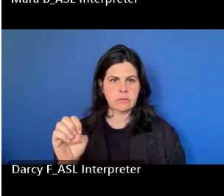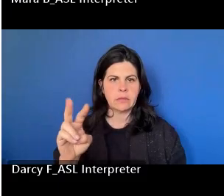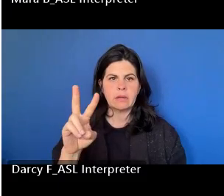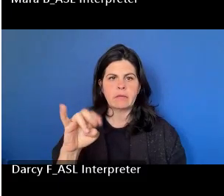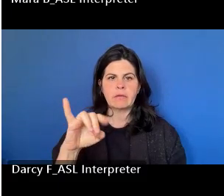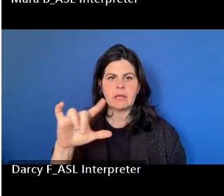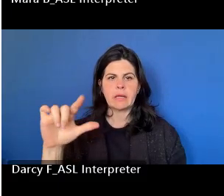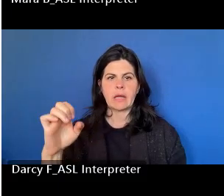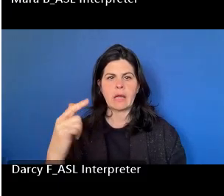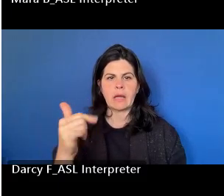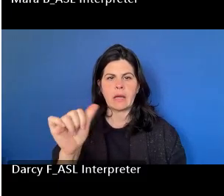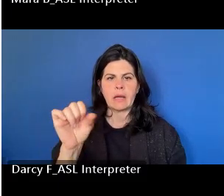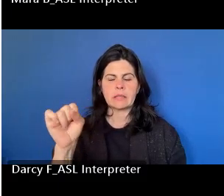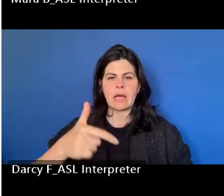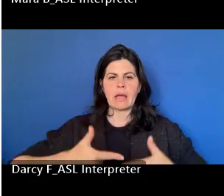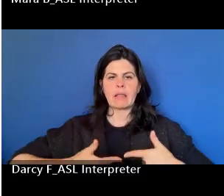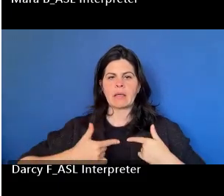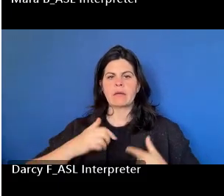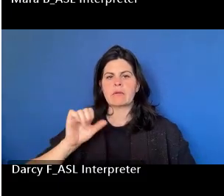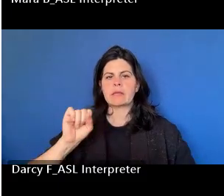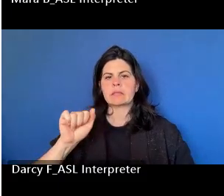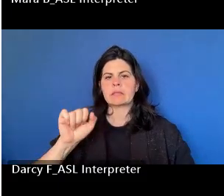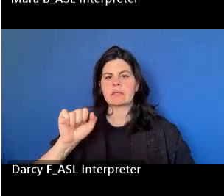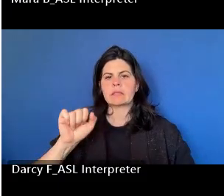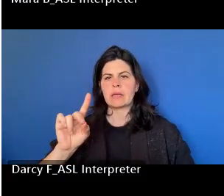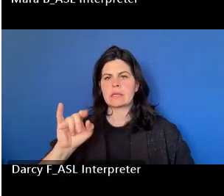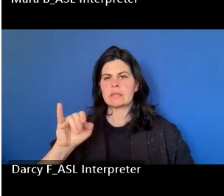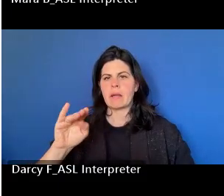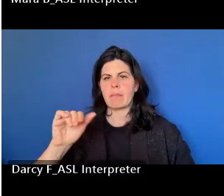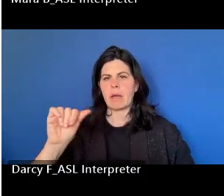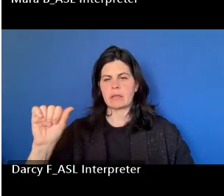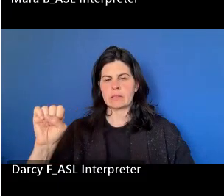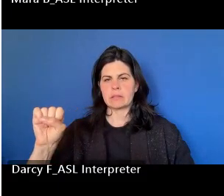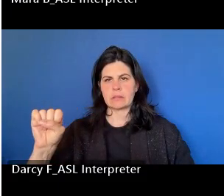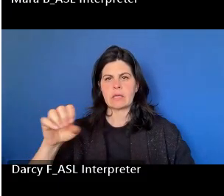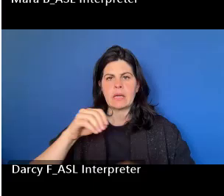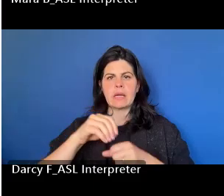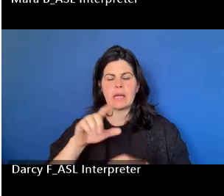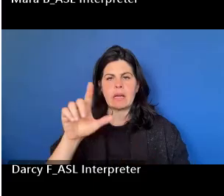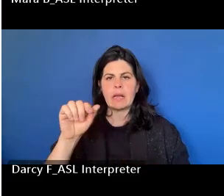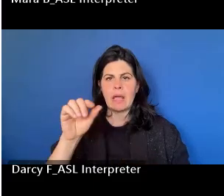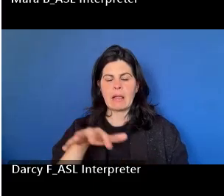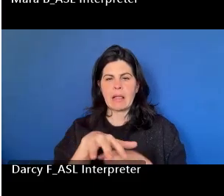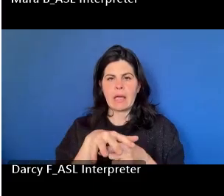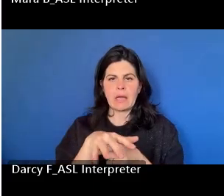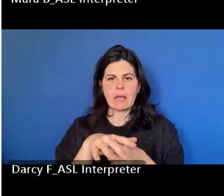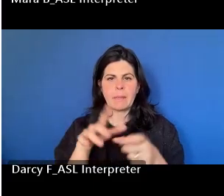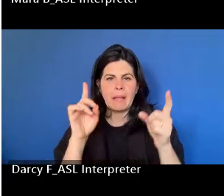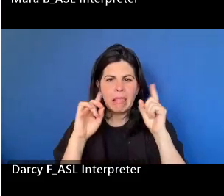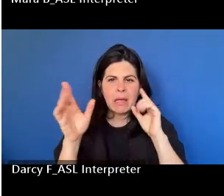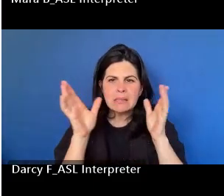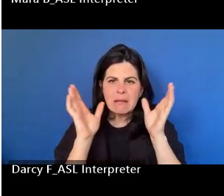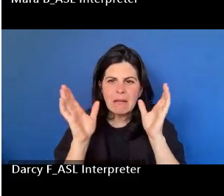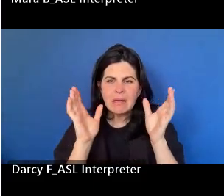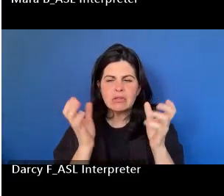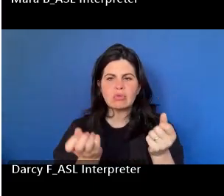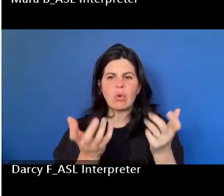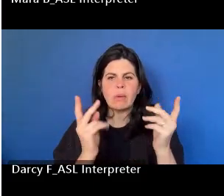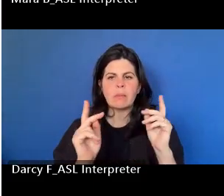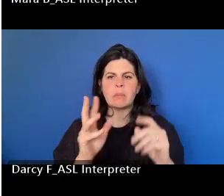is in LA County. I've been listening to all these people speak, and I really feel